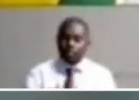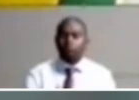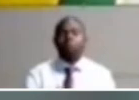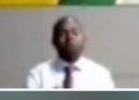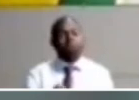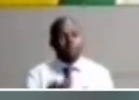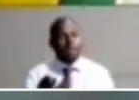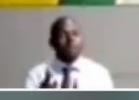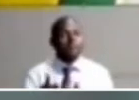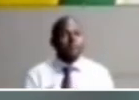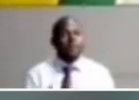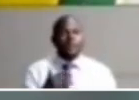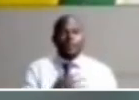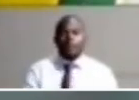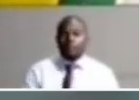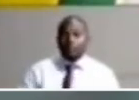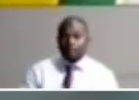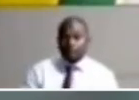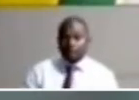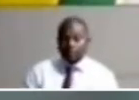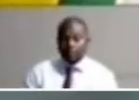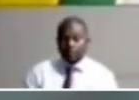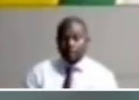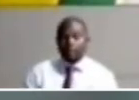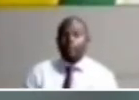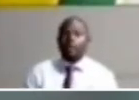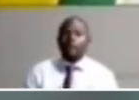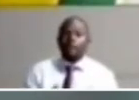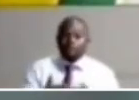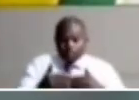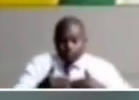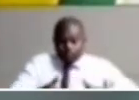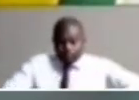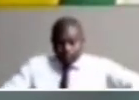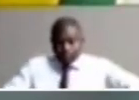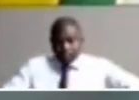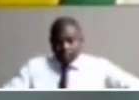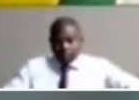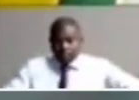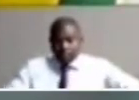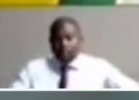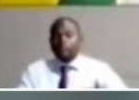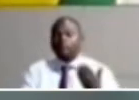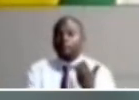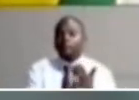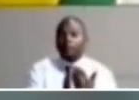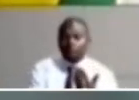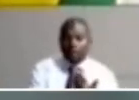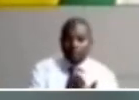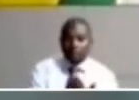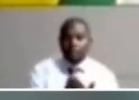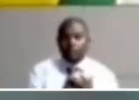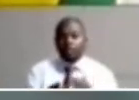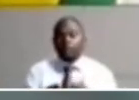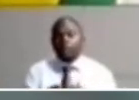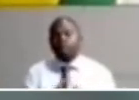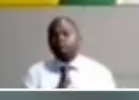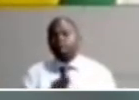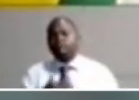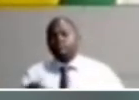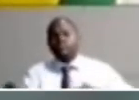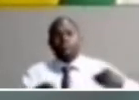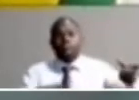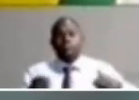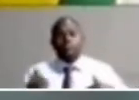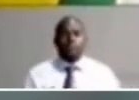numbers when science is telling us to avoid this wholly avoidable danger and disperse